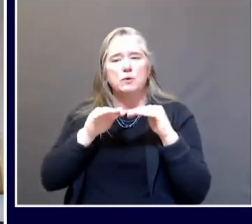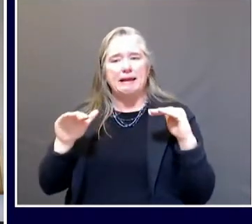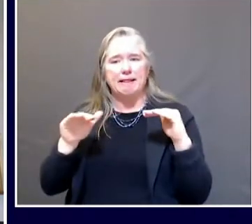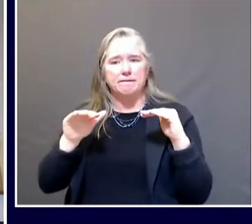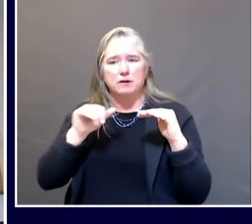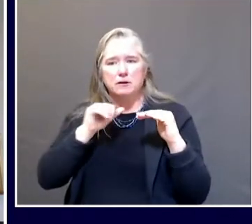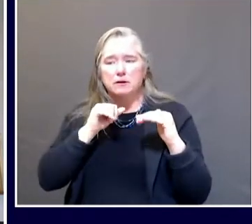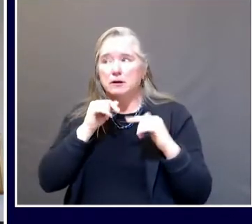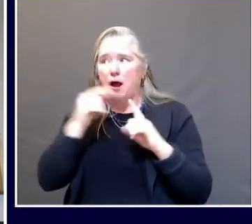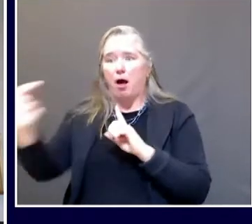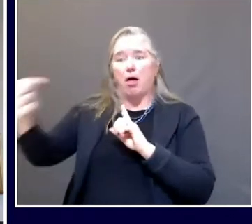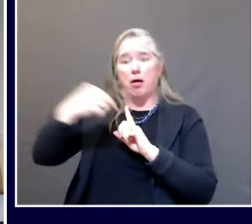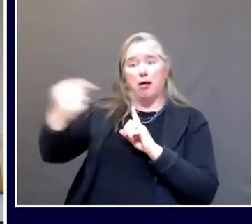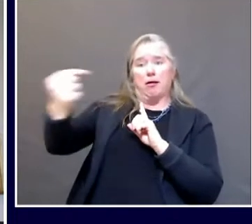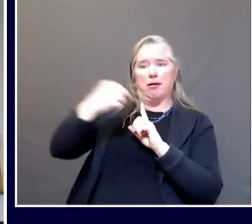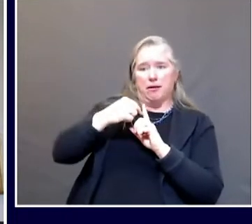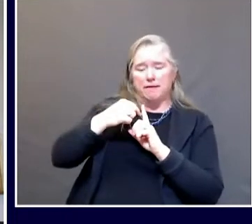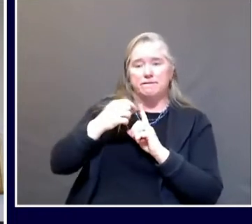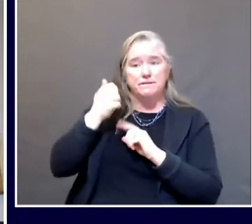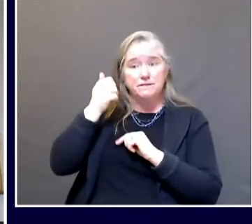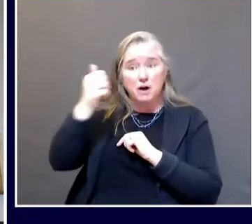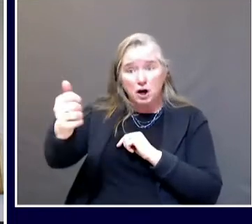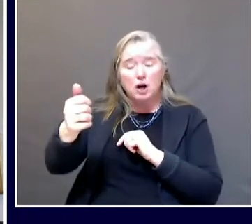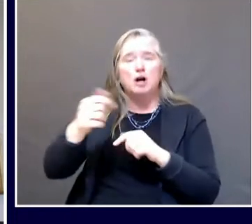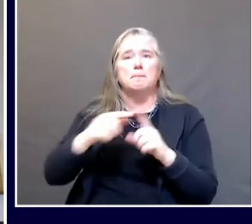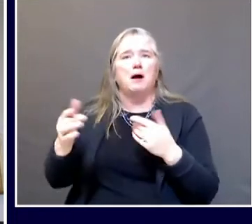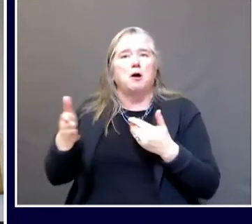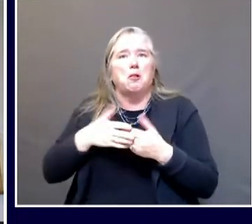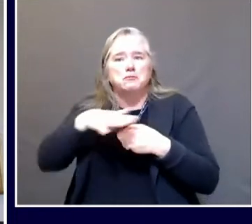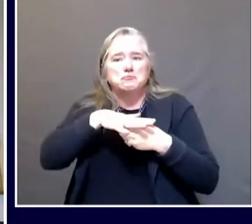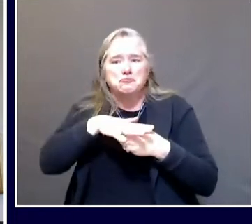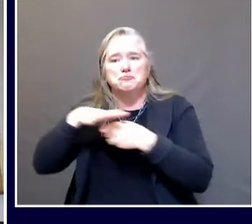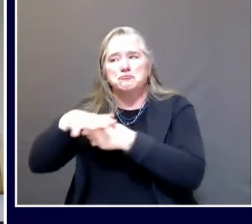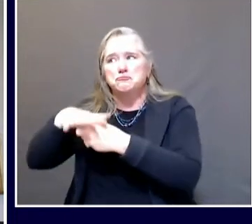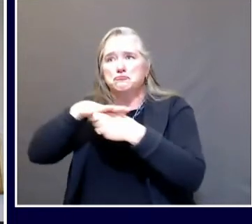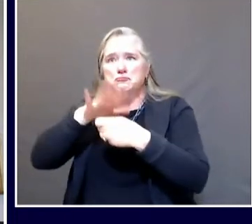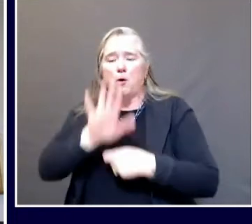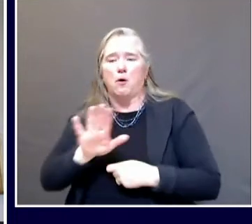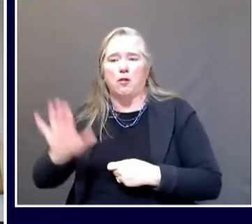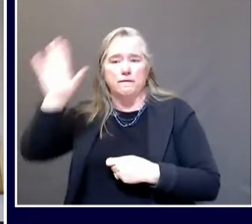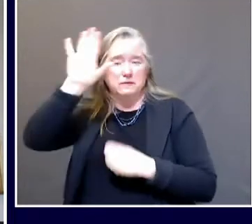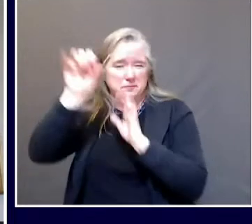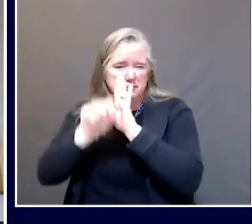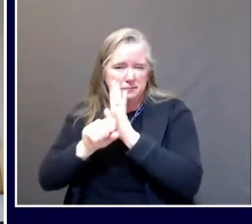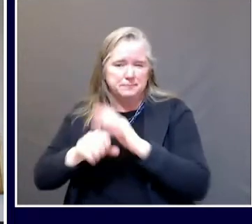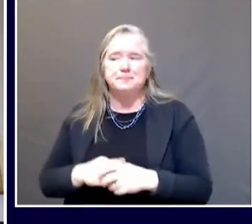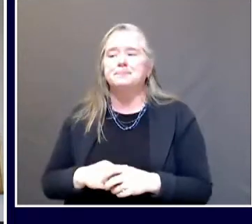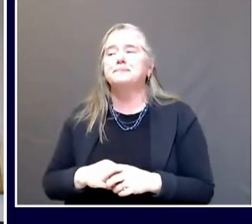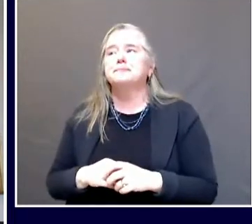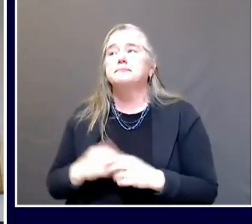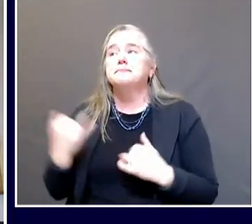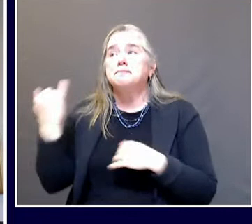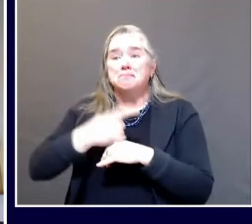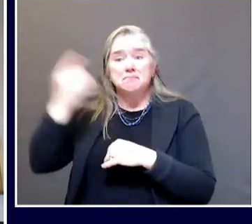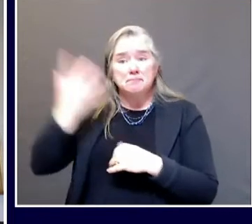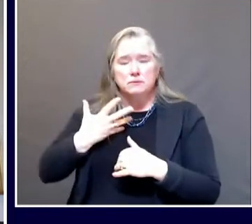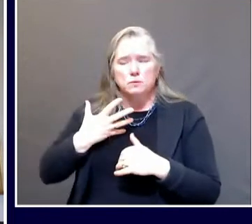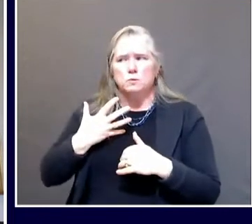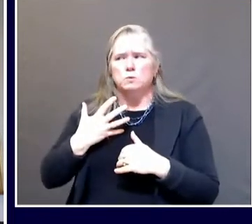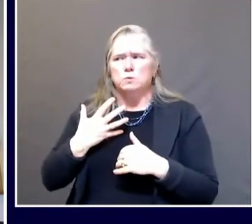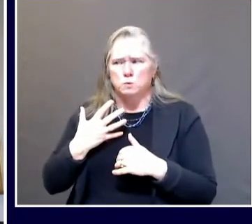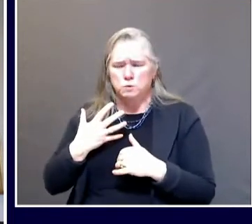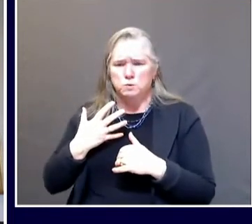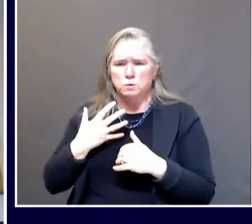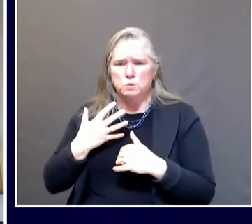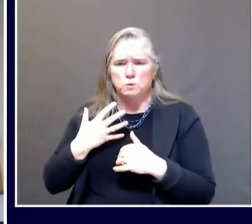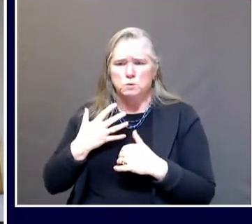vaccination. So we're not putting the brakes on that process. We're concerned by today's news, disappointed, but we're not slowing down what